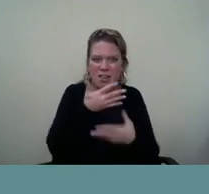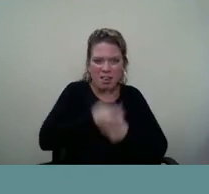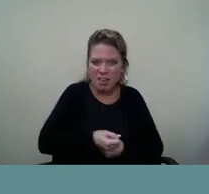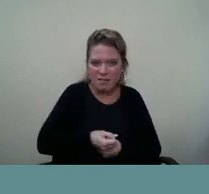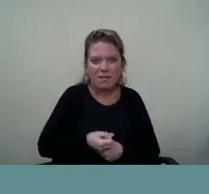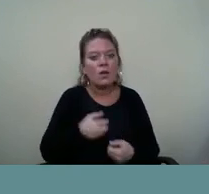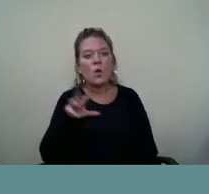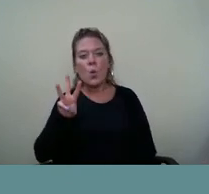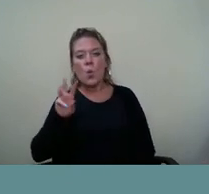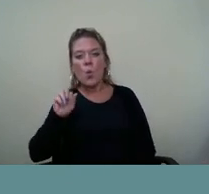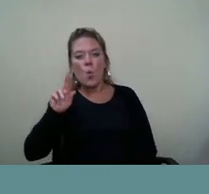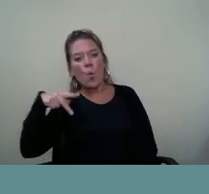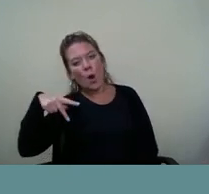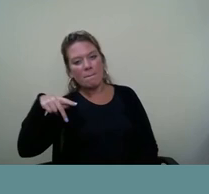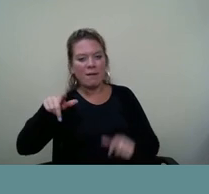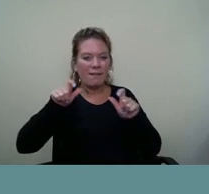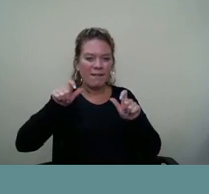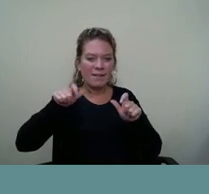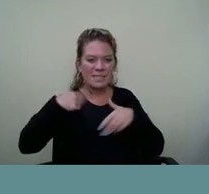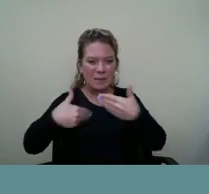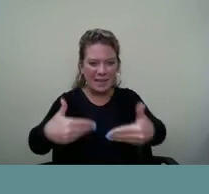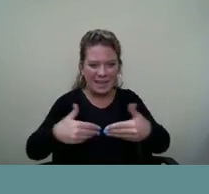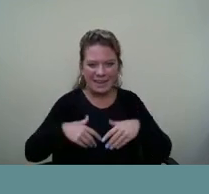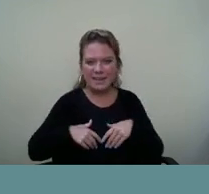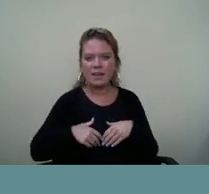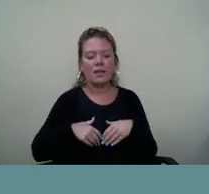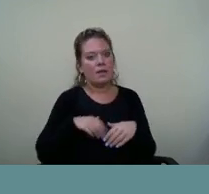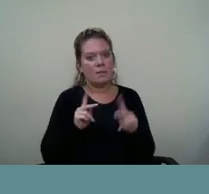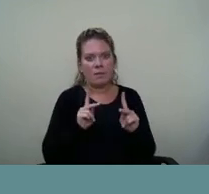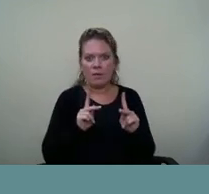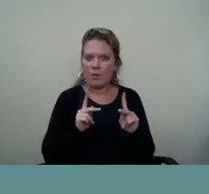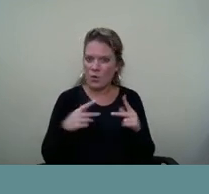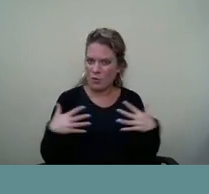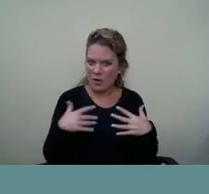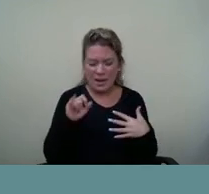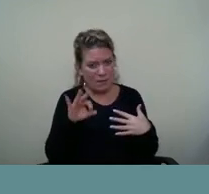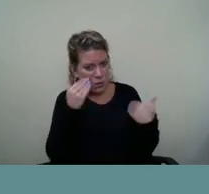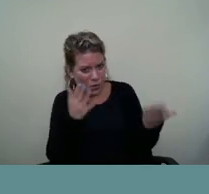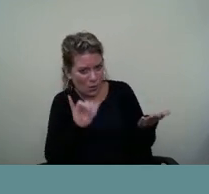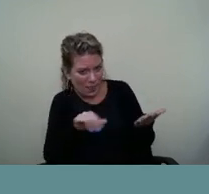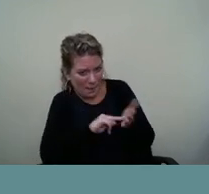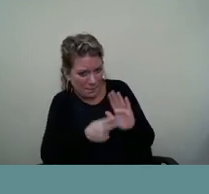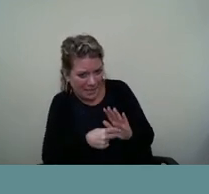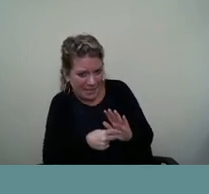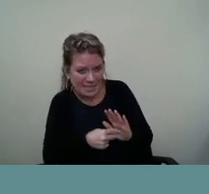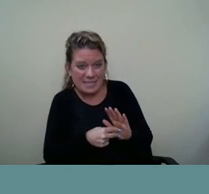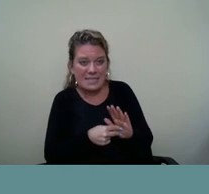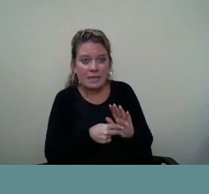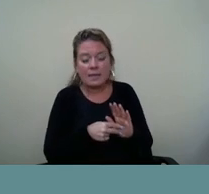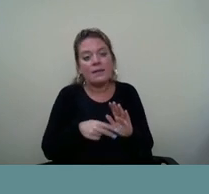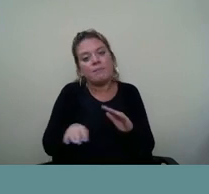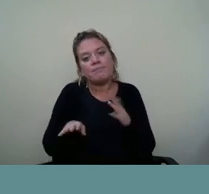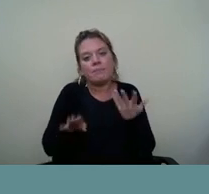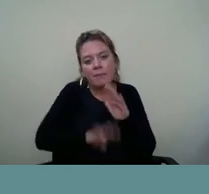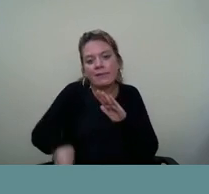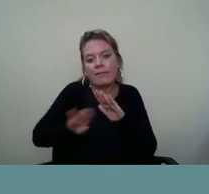Warp speed, Ellie's going to talk a lot about this one because this one scared a lot of people. If you don't know what this is referring to, basically the